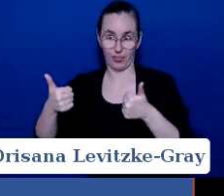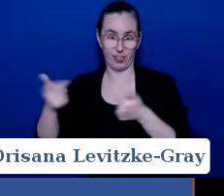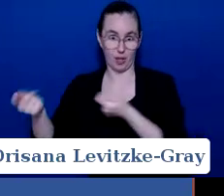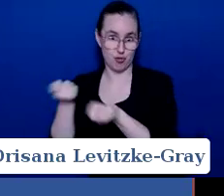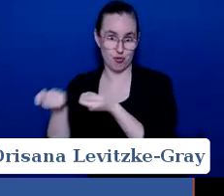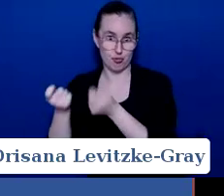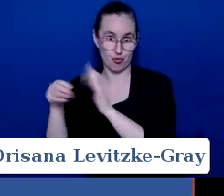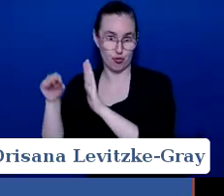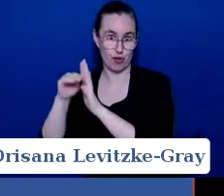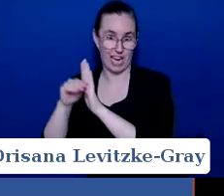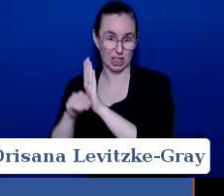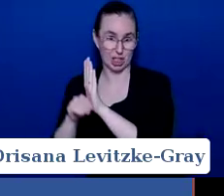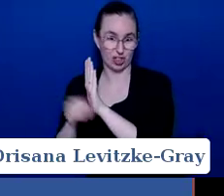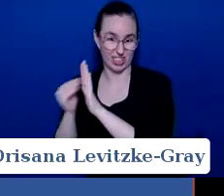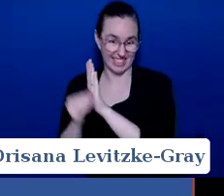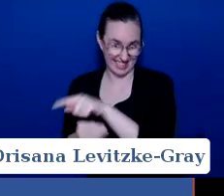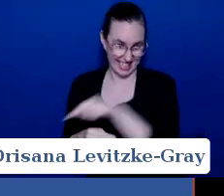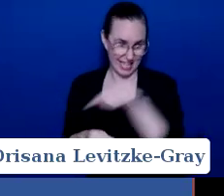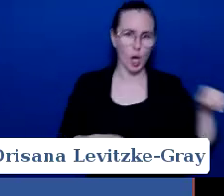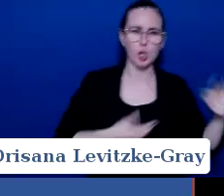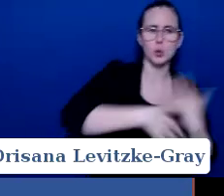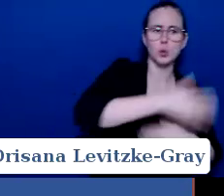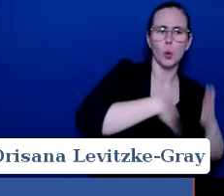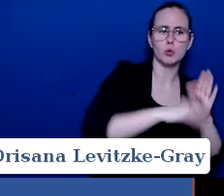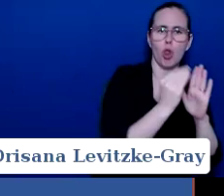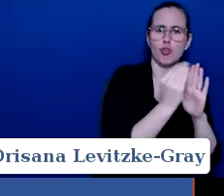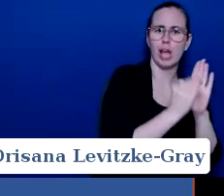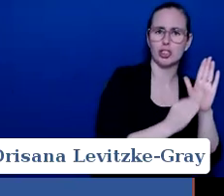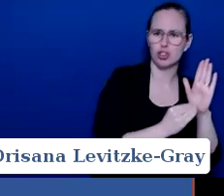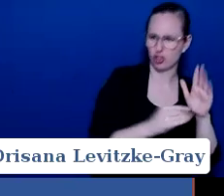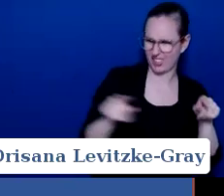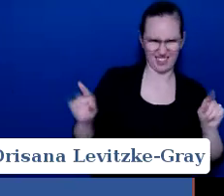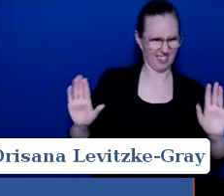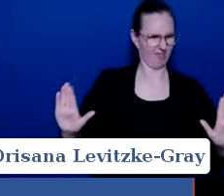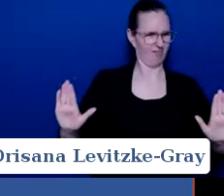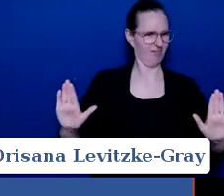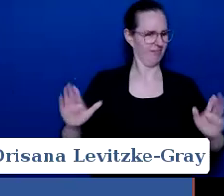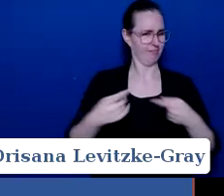how case management can be supported by education and health management information system.